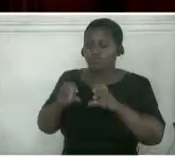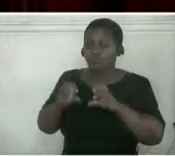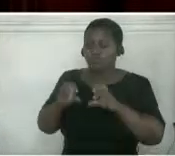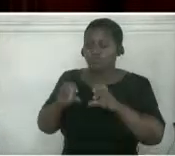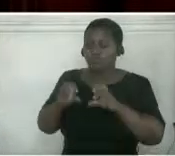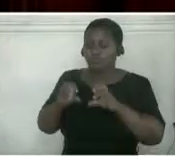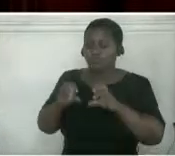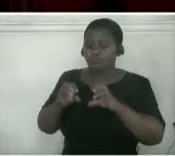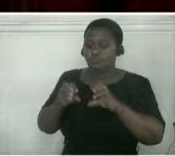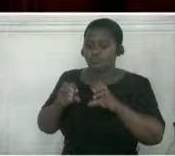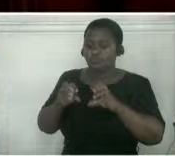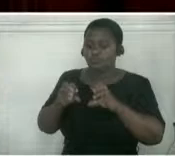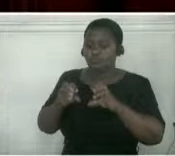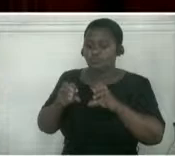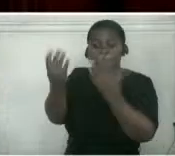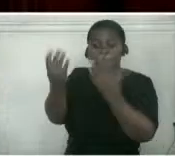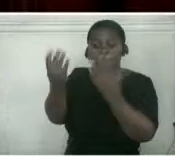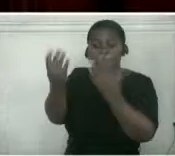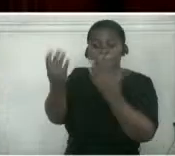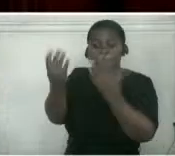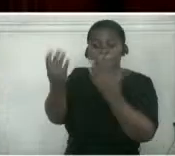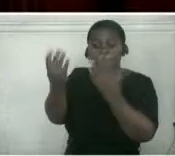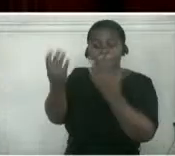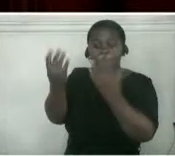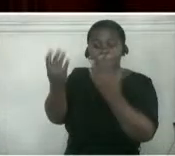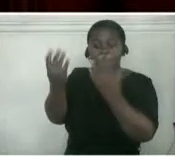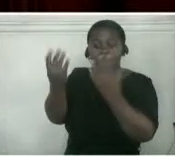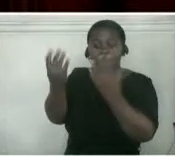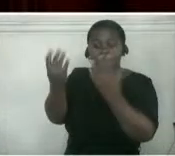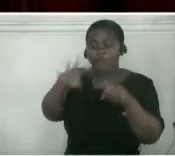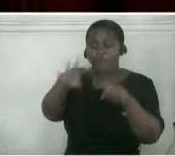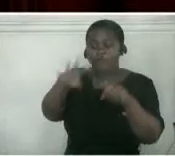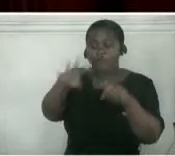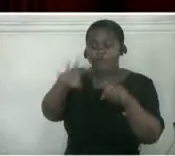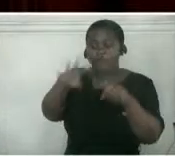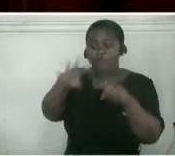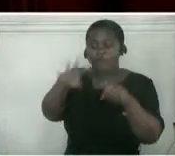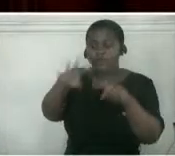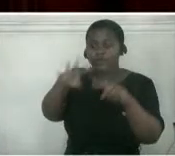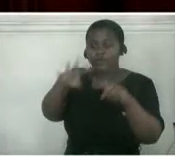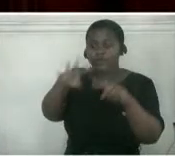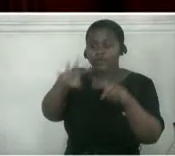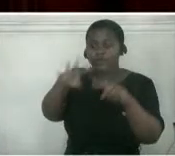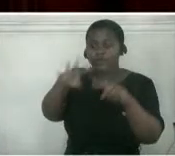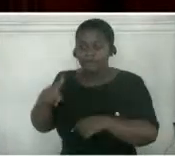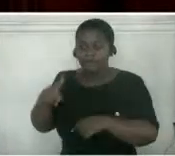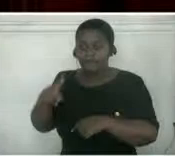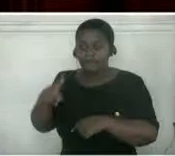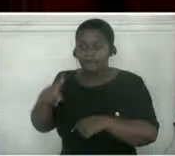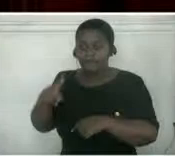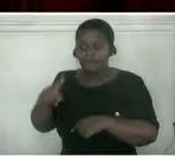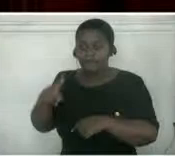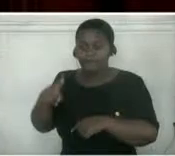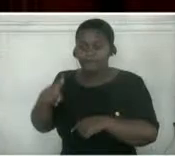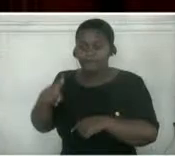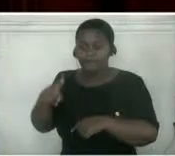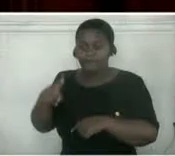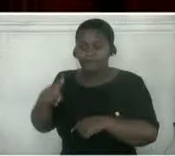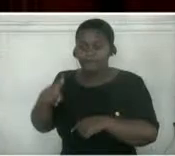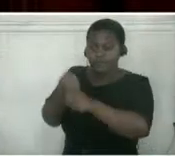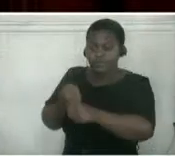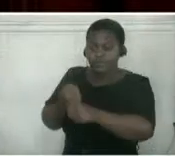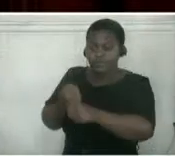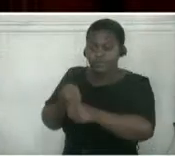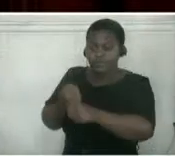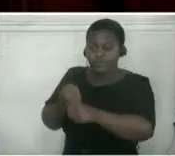is being budgeted here is 14.2 million for the incoming financial year. An amount of 1